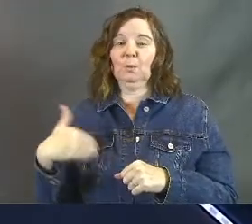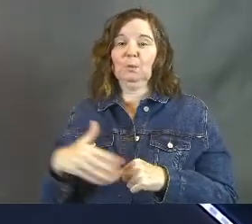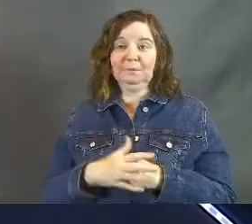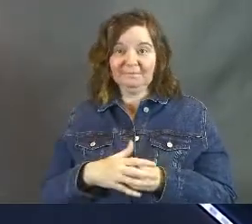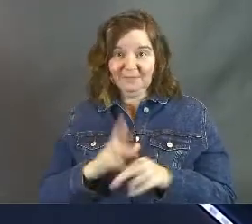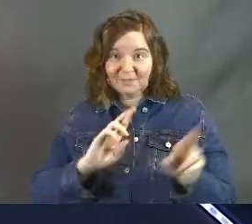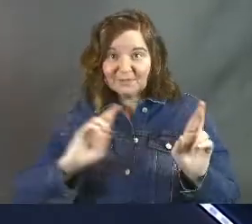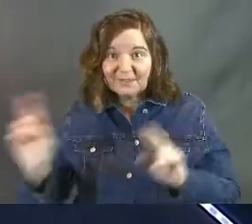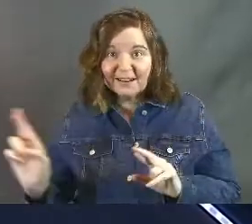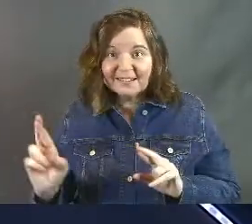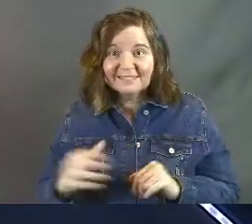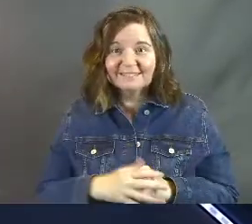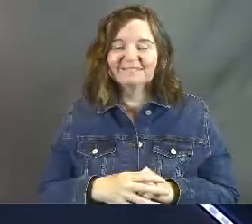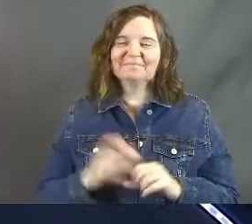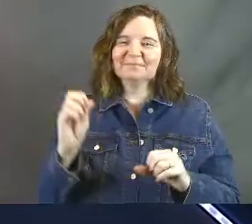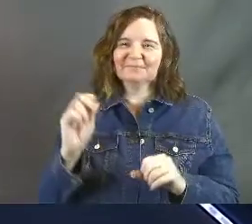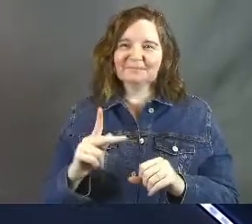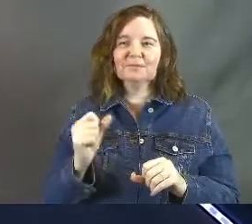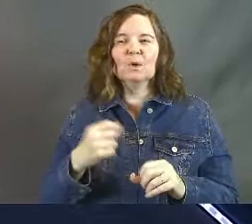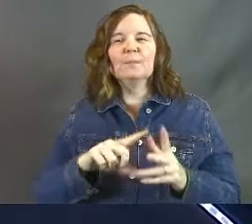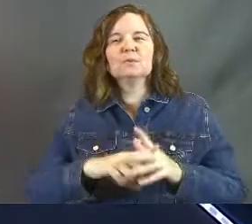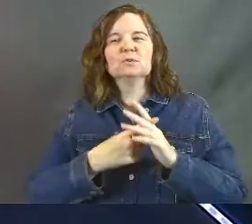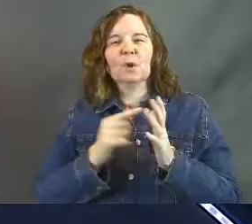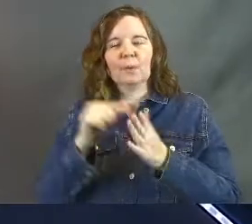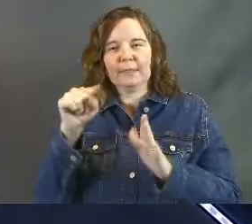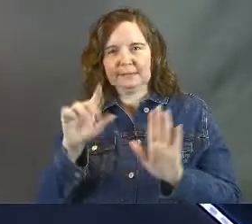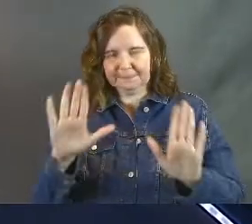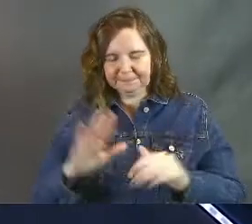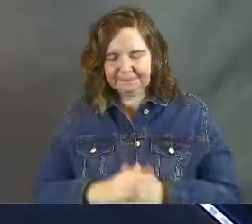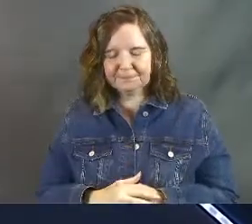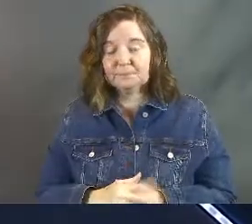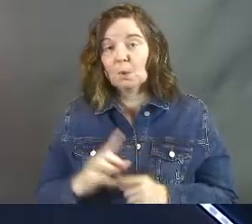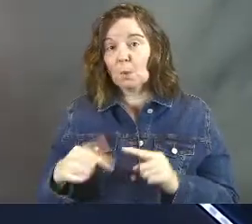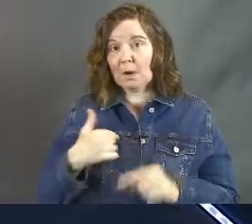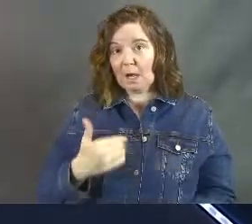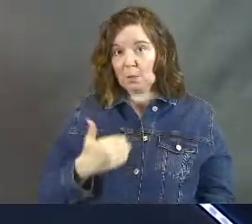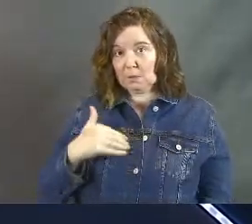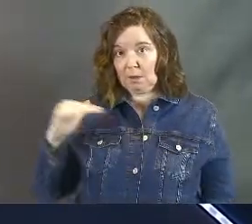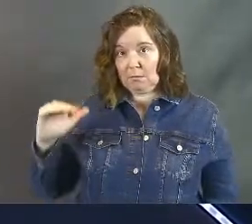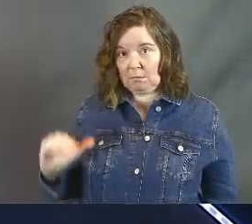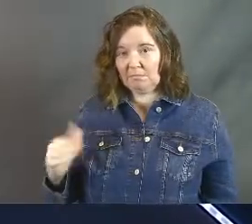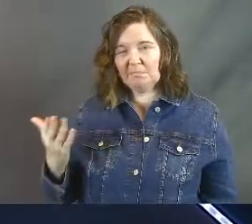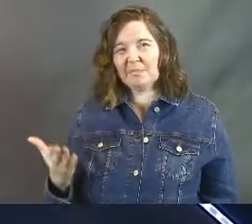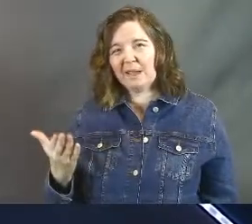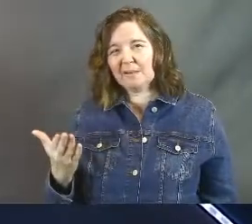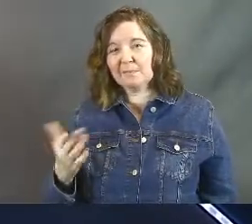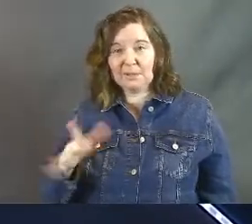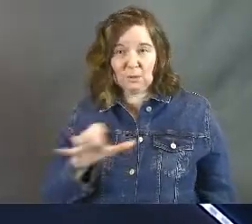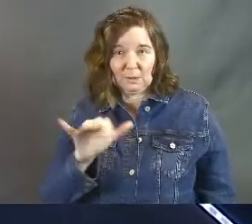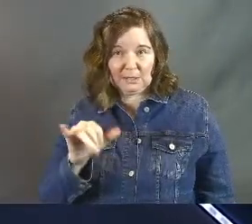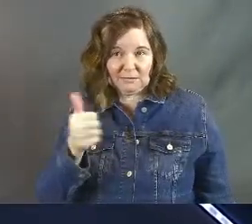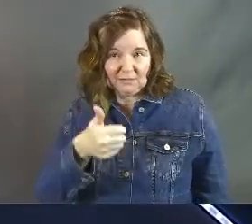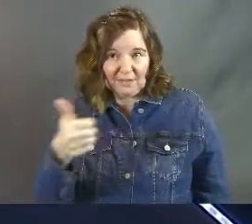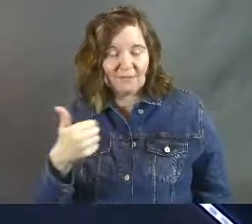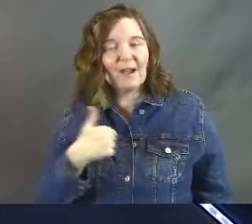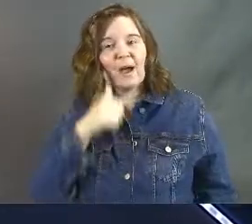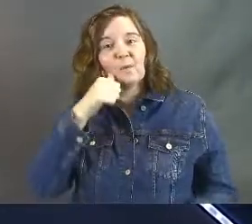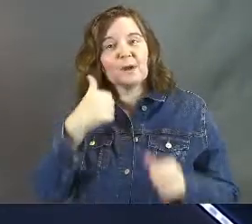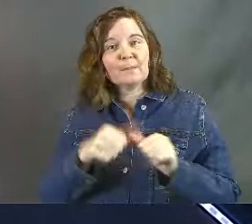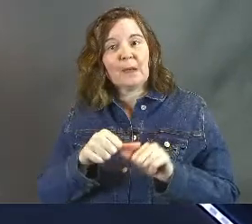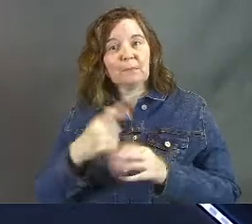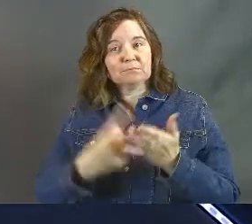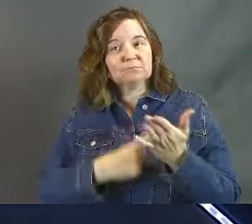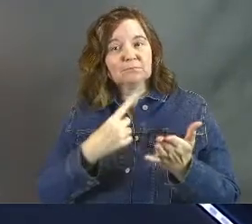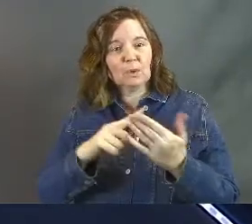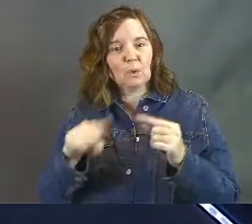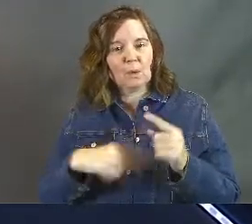ready? It's another doozy. Okay, so let me start with this. When I was younger, maybe you did this, I remember